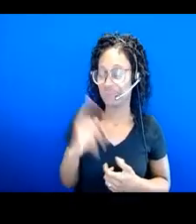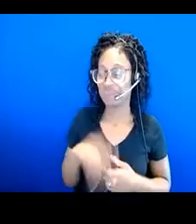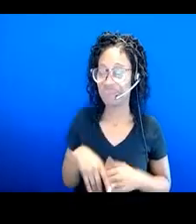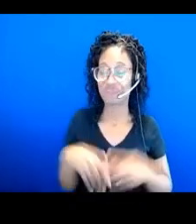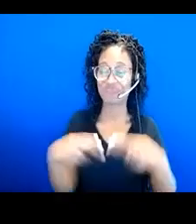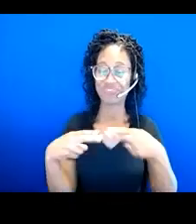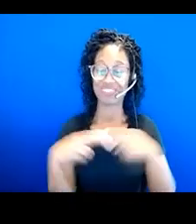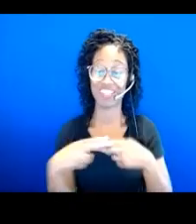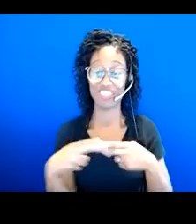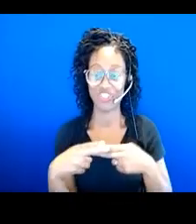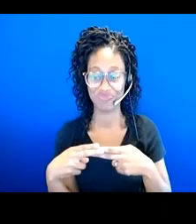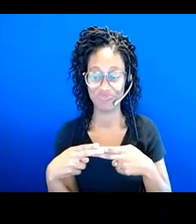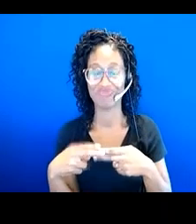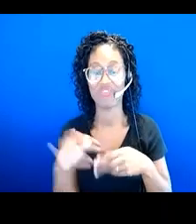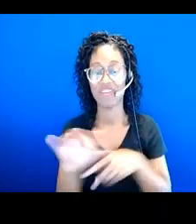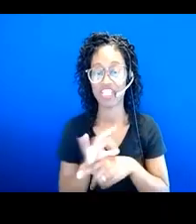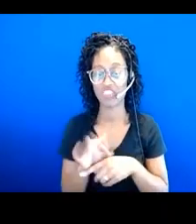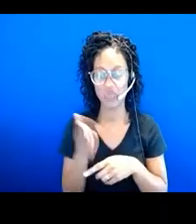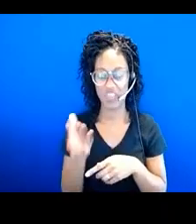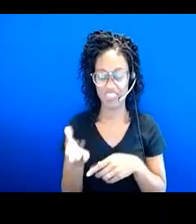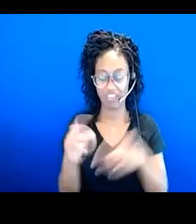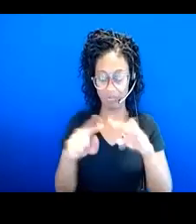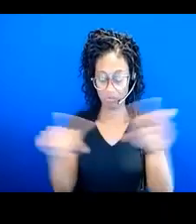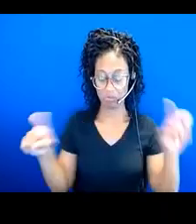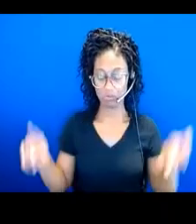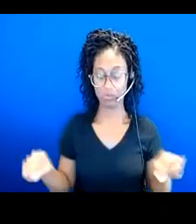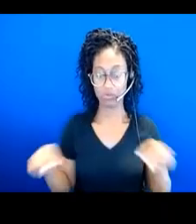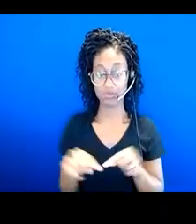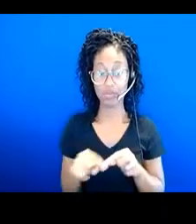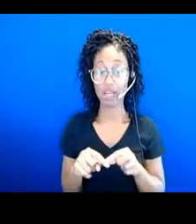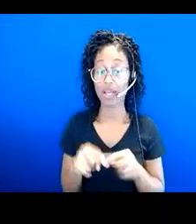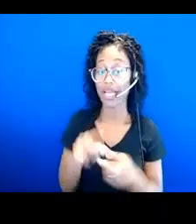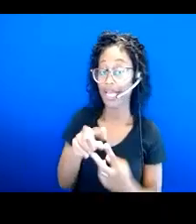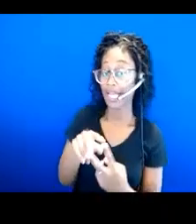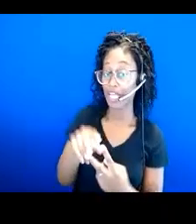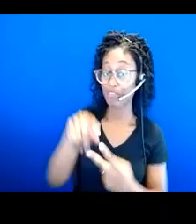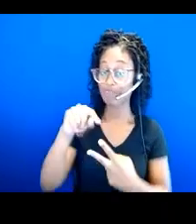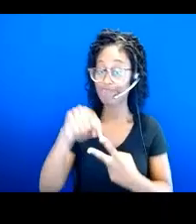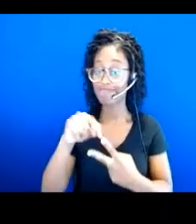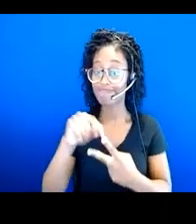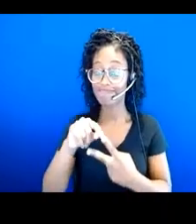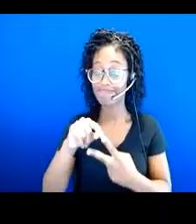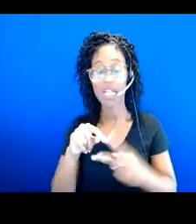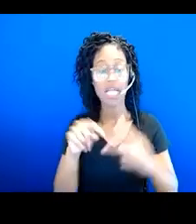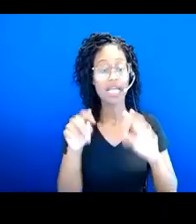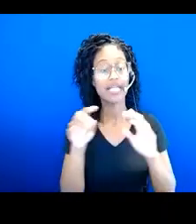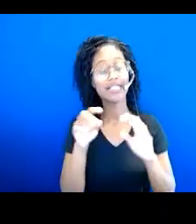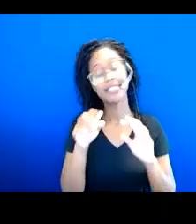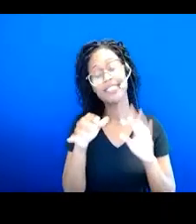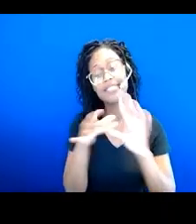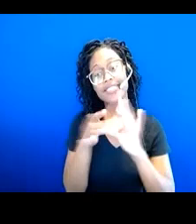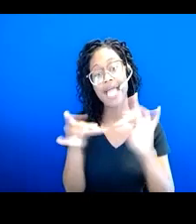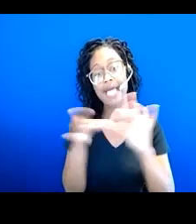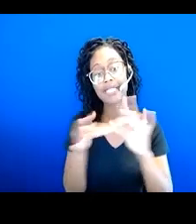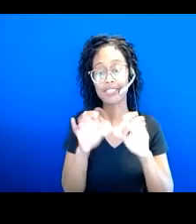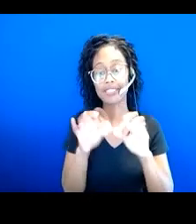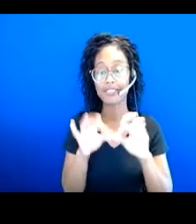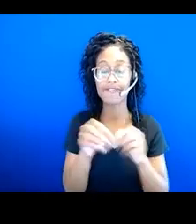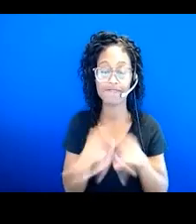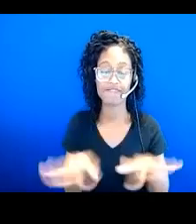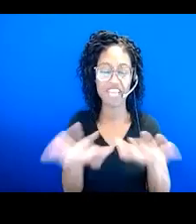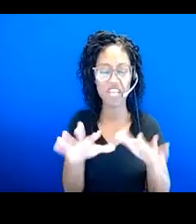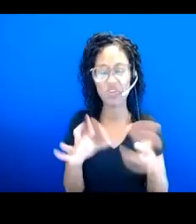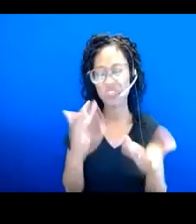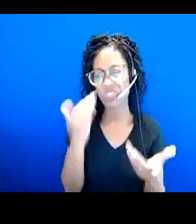here. You have a choice of either this box being a text field with exactly the same